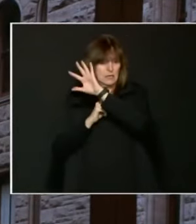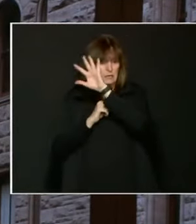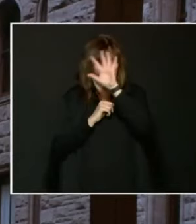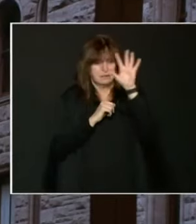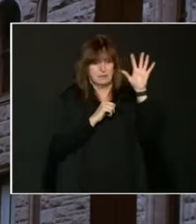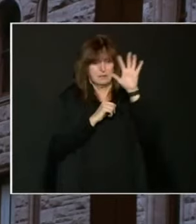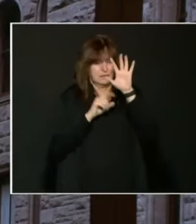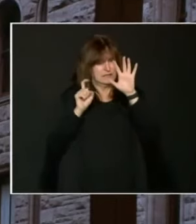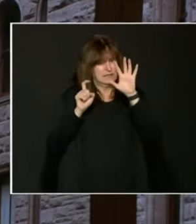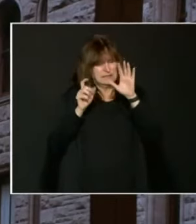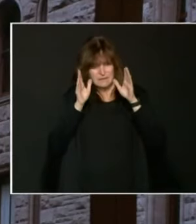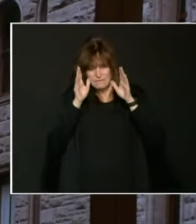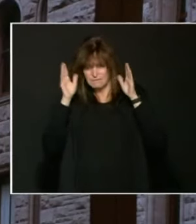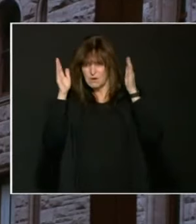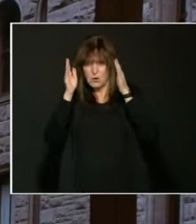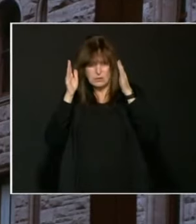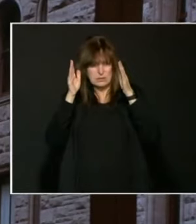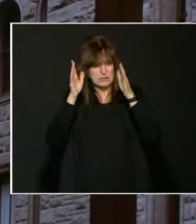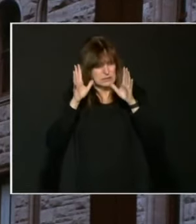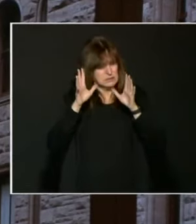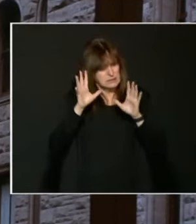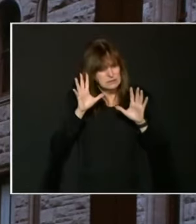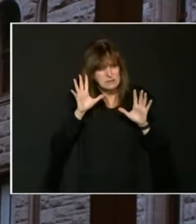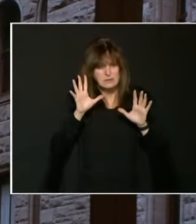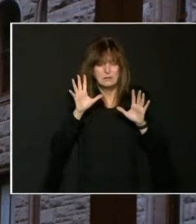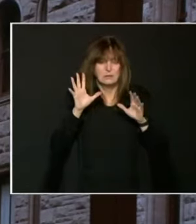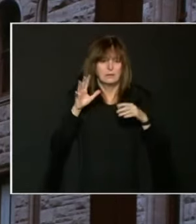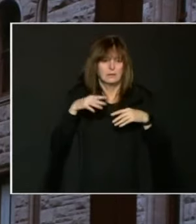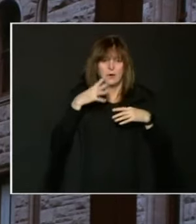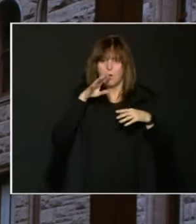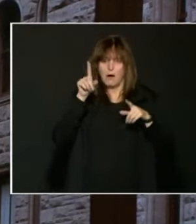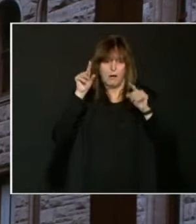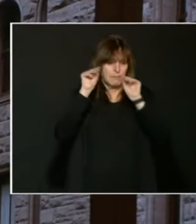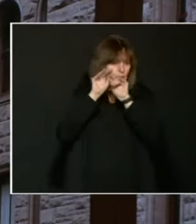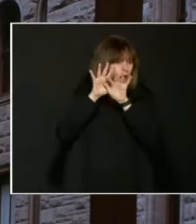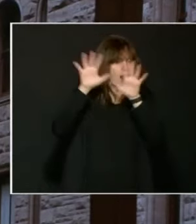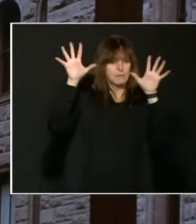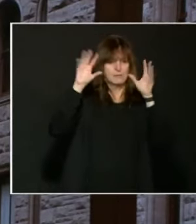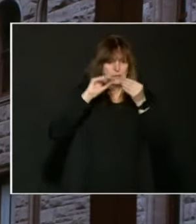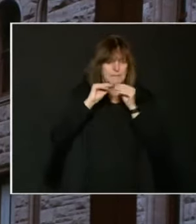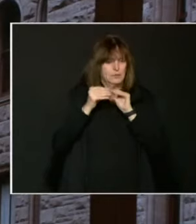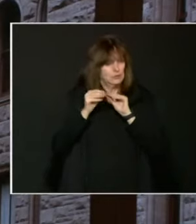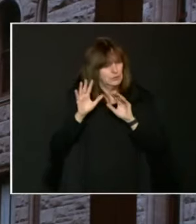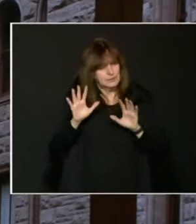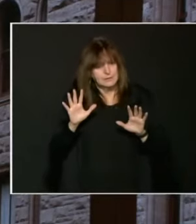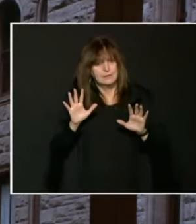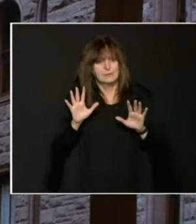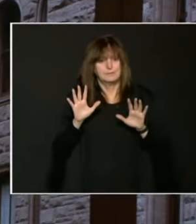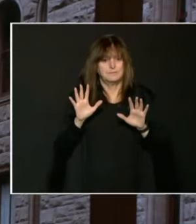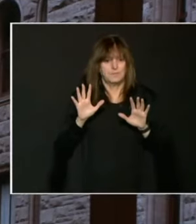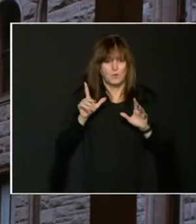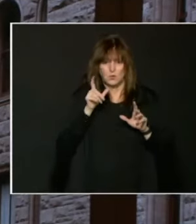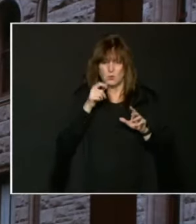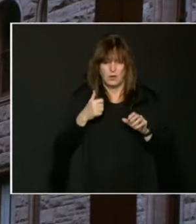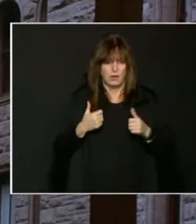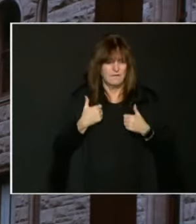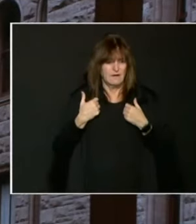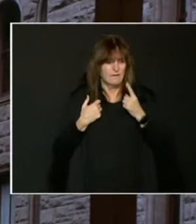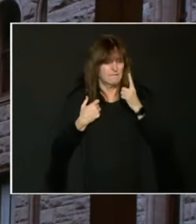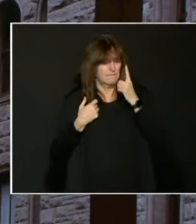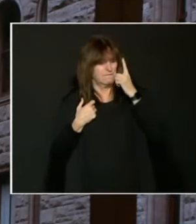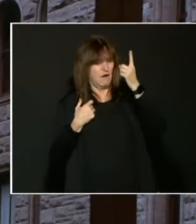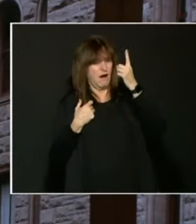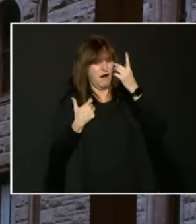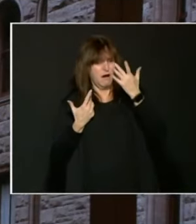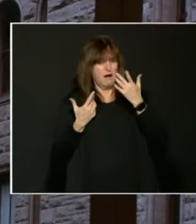keep it at bay out of there, and to make sure we protect those remote communities, because they're a distance from the acute